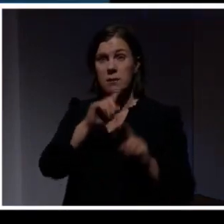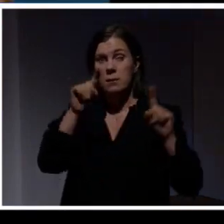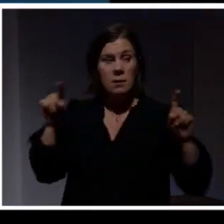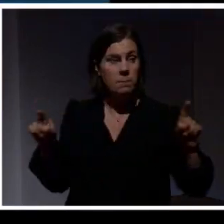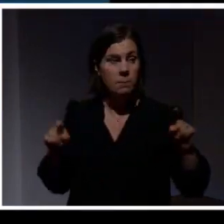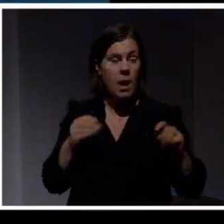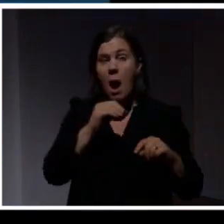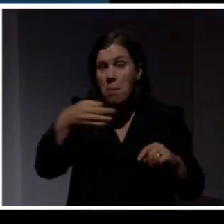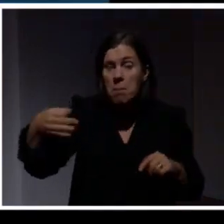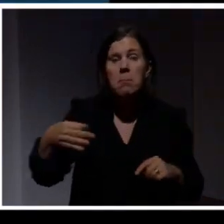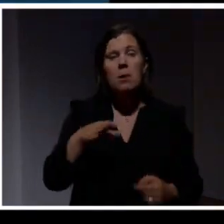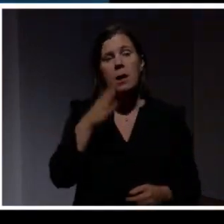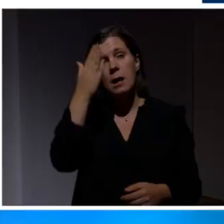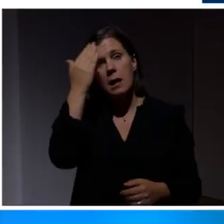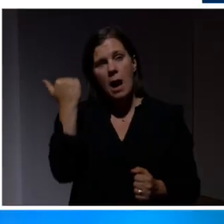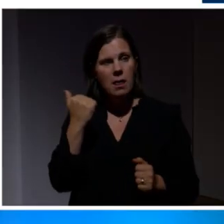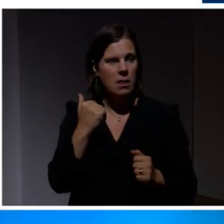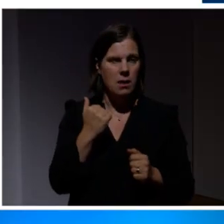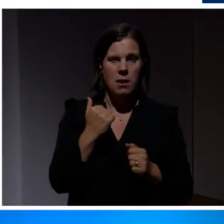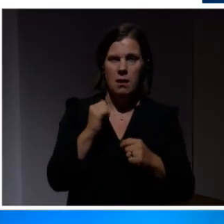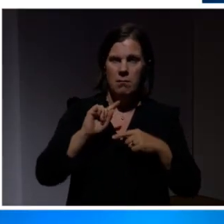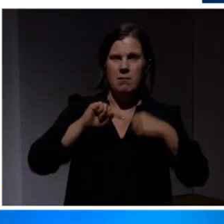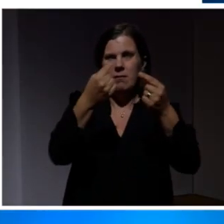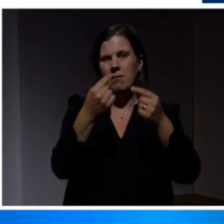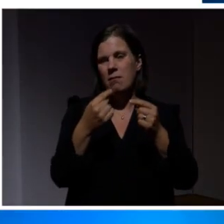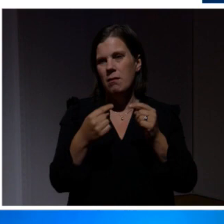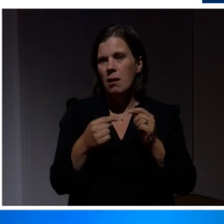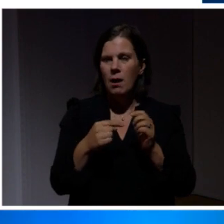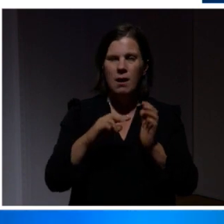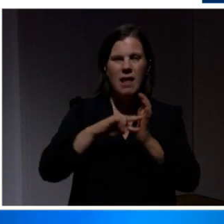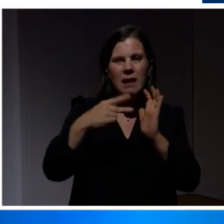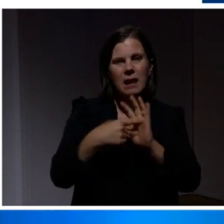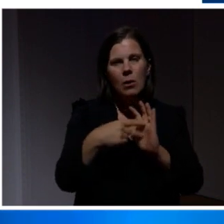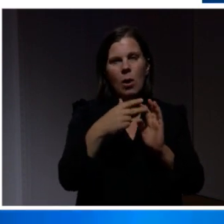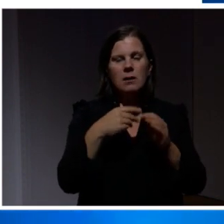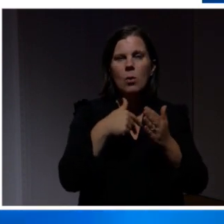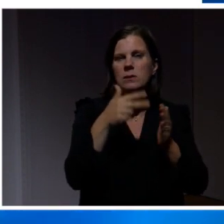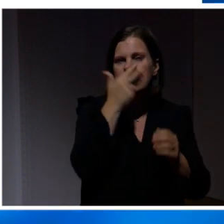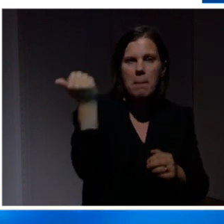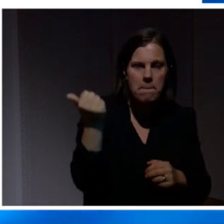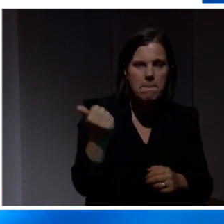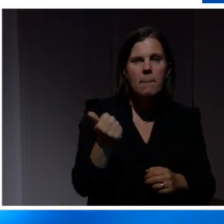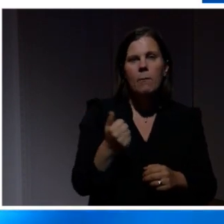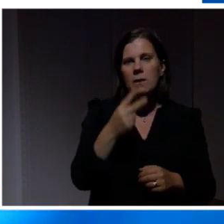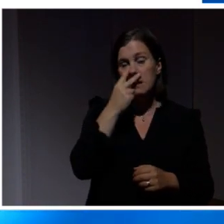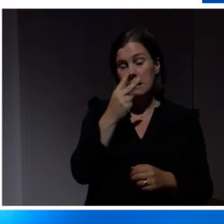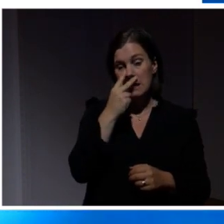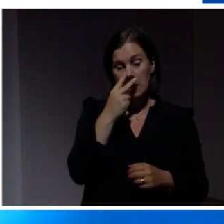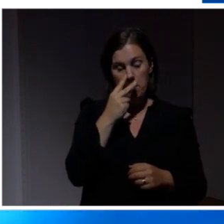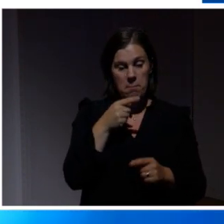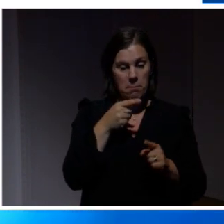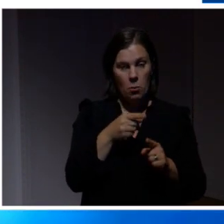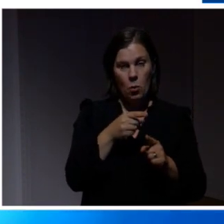we can use AI in order to speed up medical annotation, so we can look at images and try